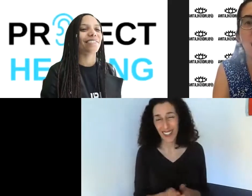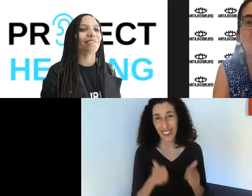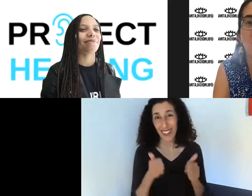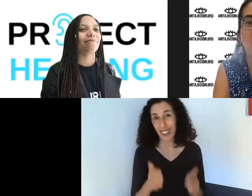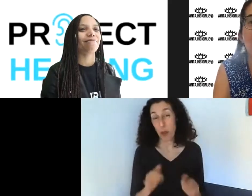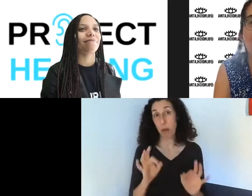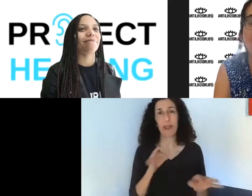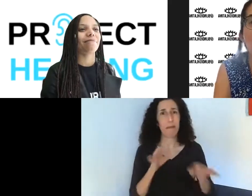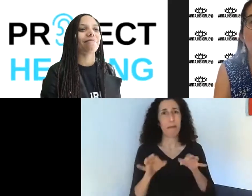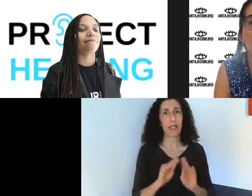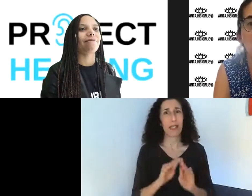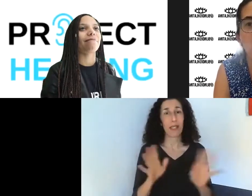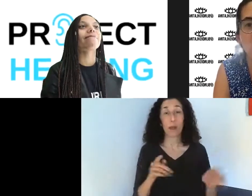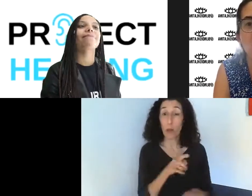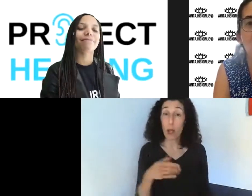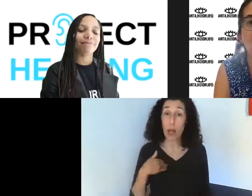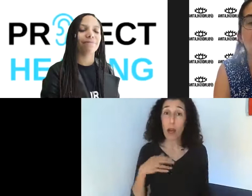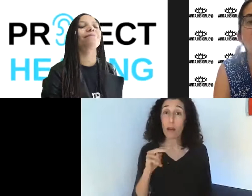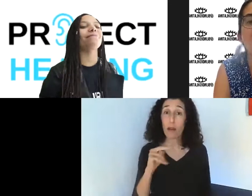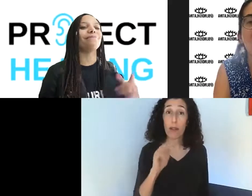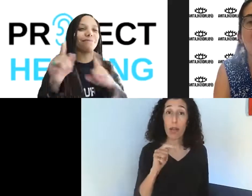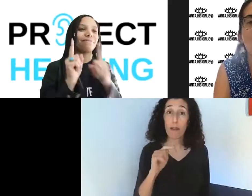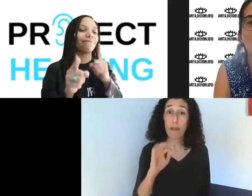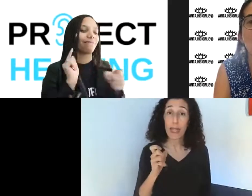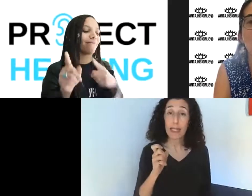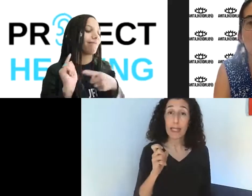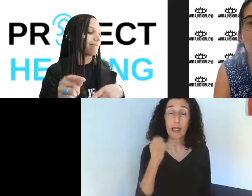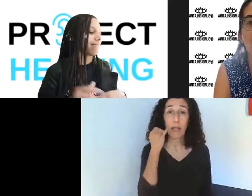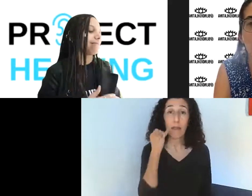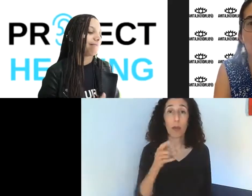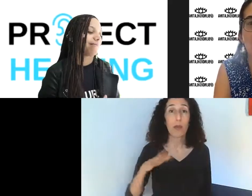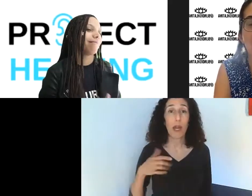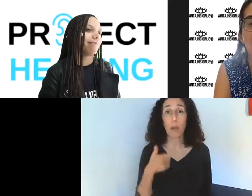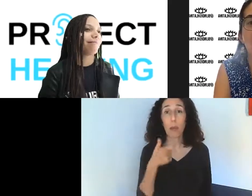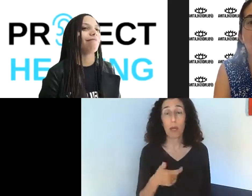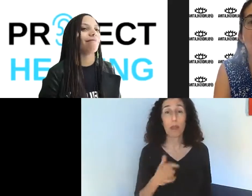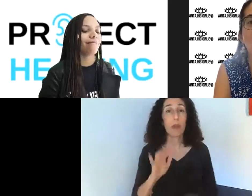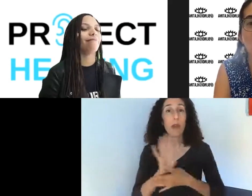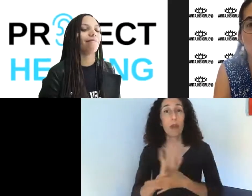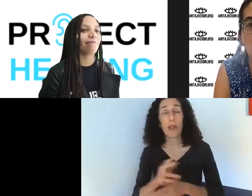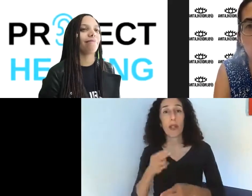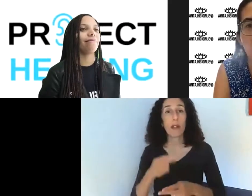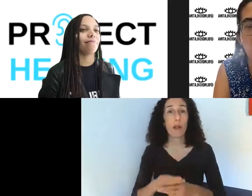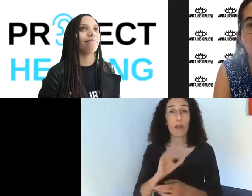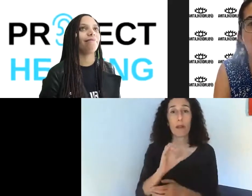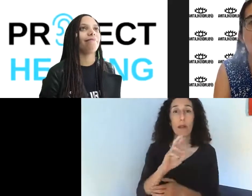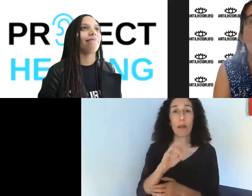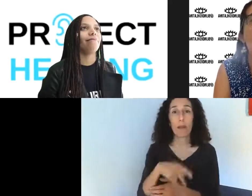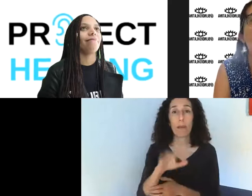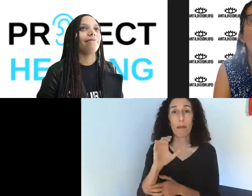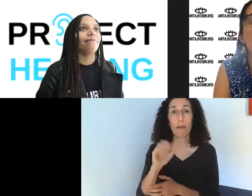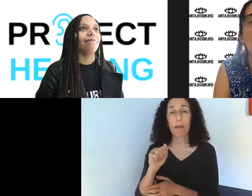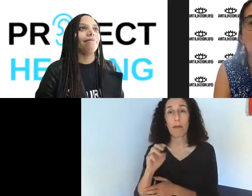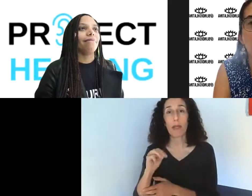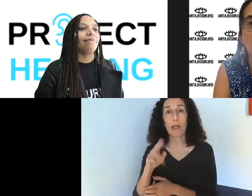you have Netflix and you have not watched it yet, please watch Crip Camp. It is so good.